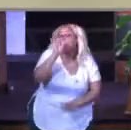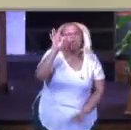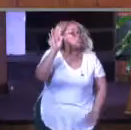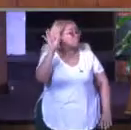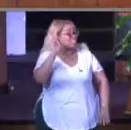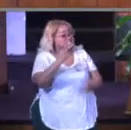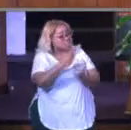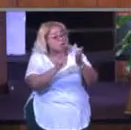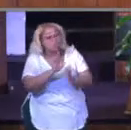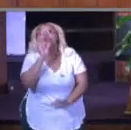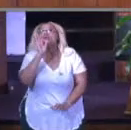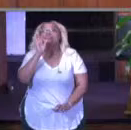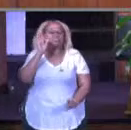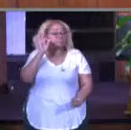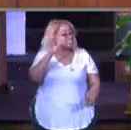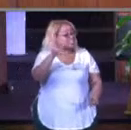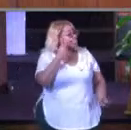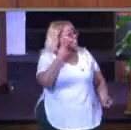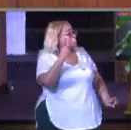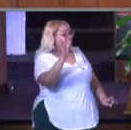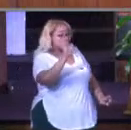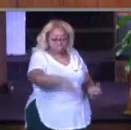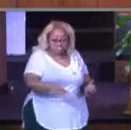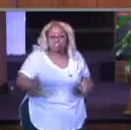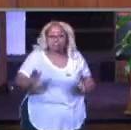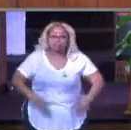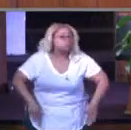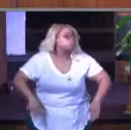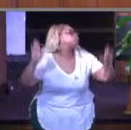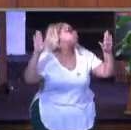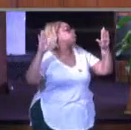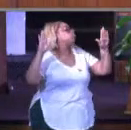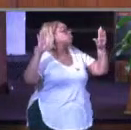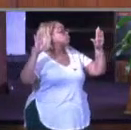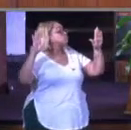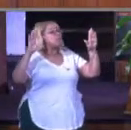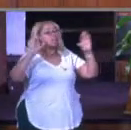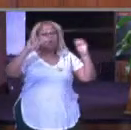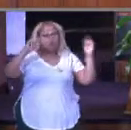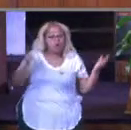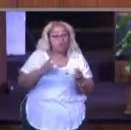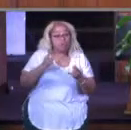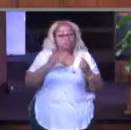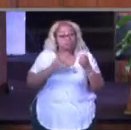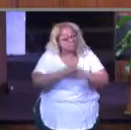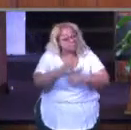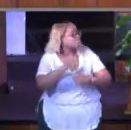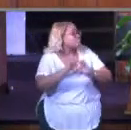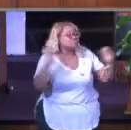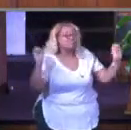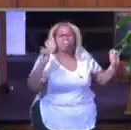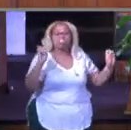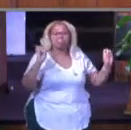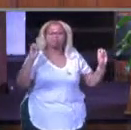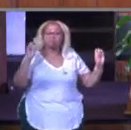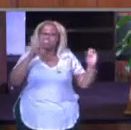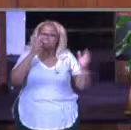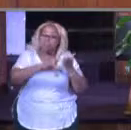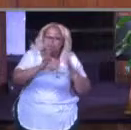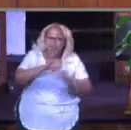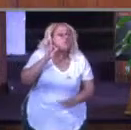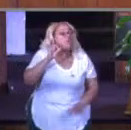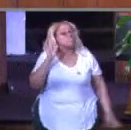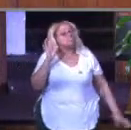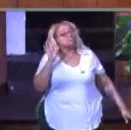Ghost. Do you see your children grow up? No hurt, harm, or danger. That's the